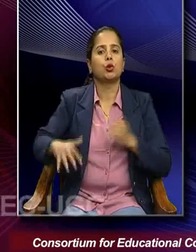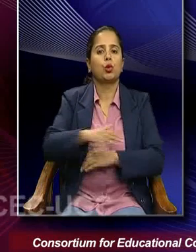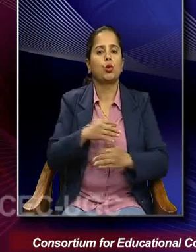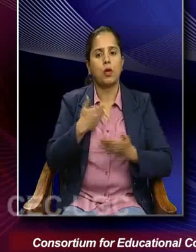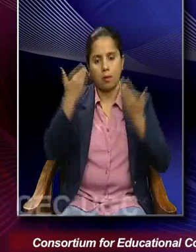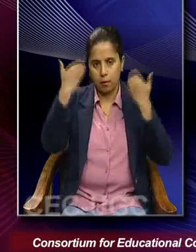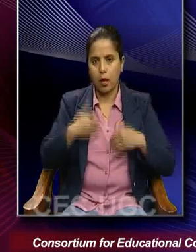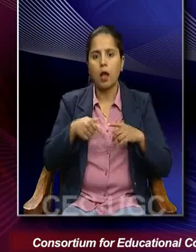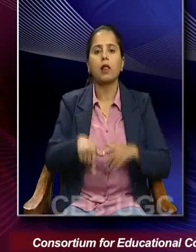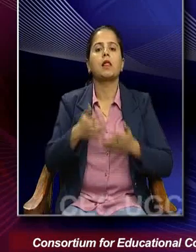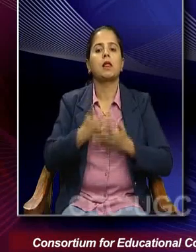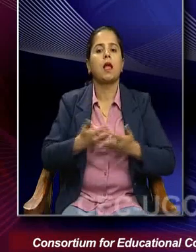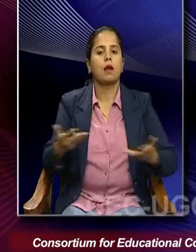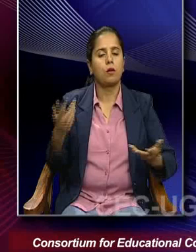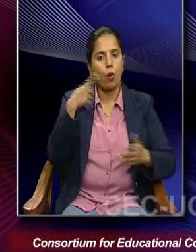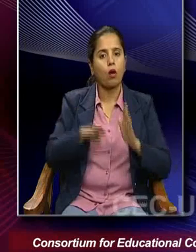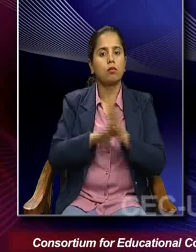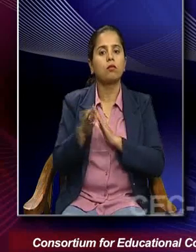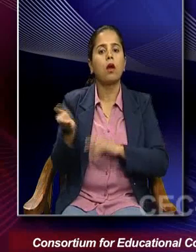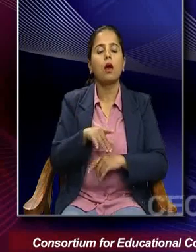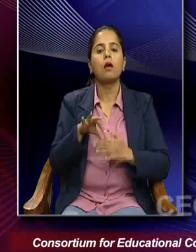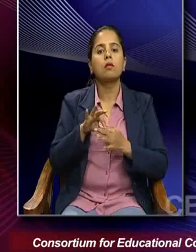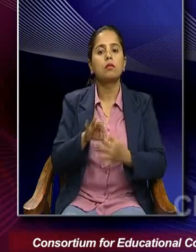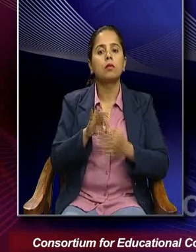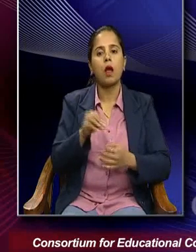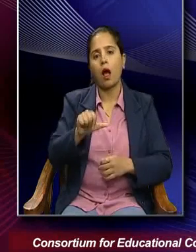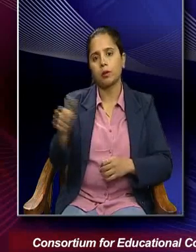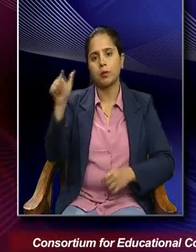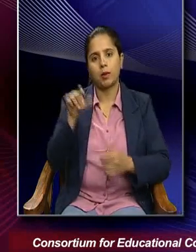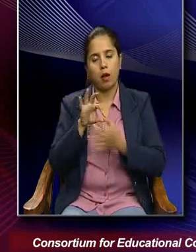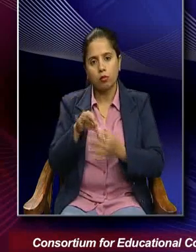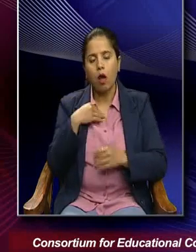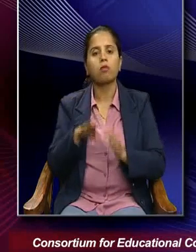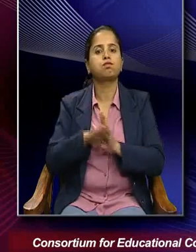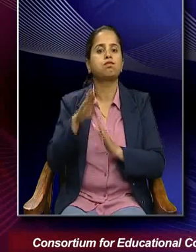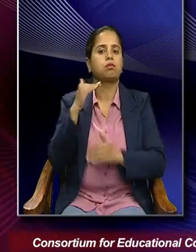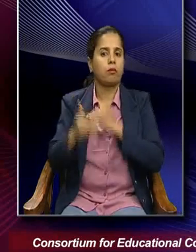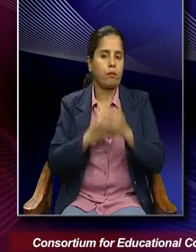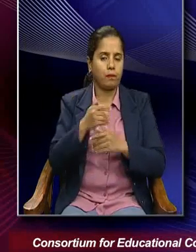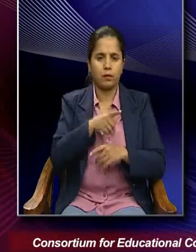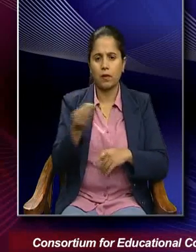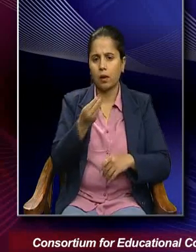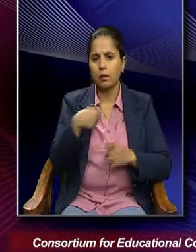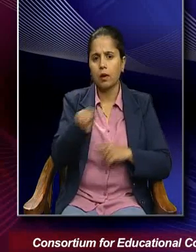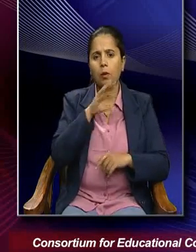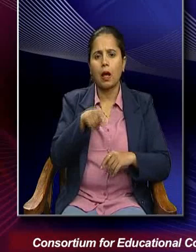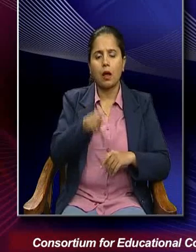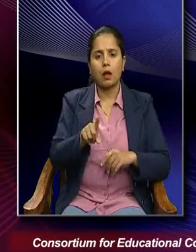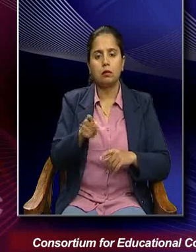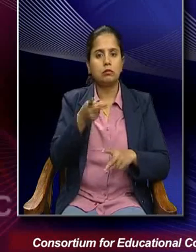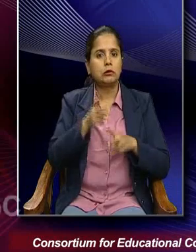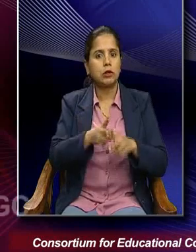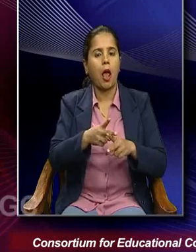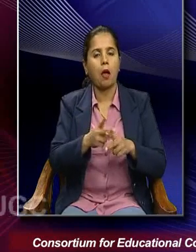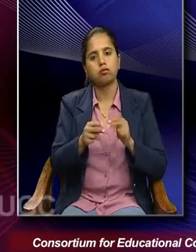product rising from the relation with other people. So it is something which is not static. It's not that you